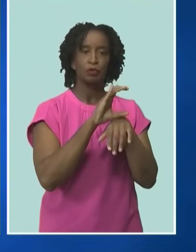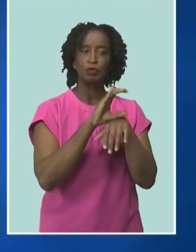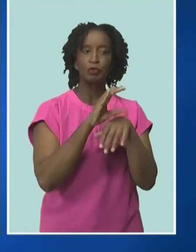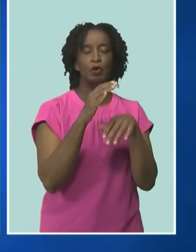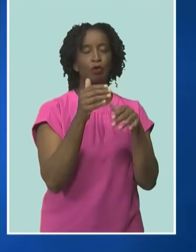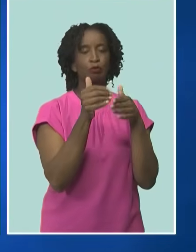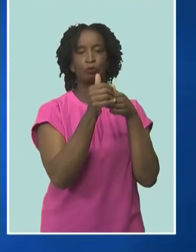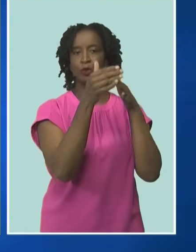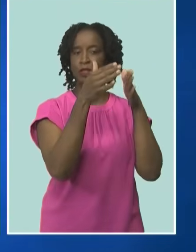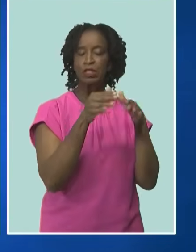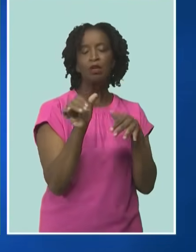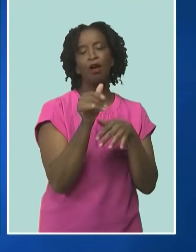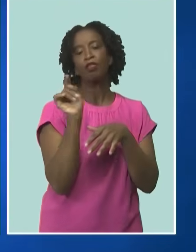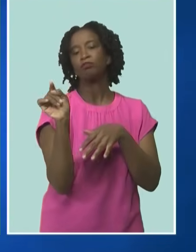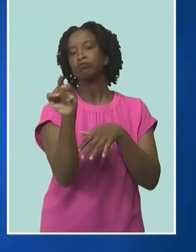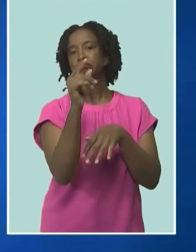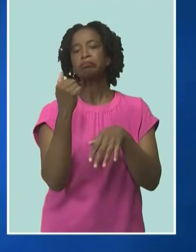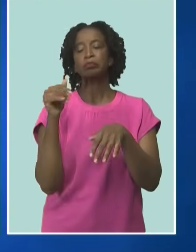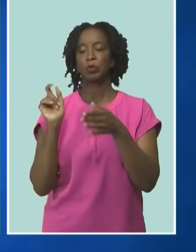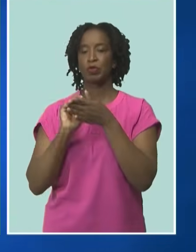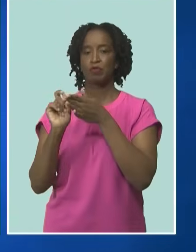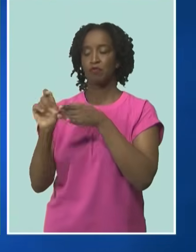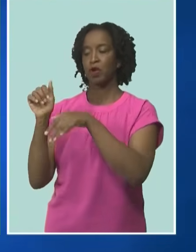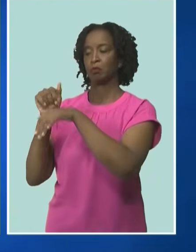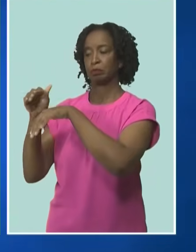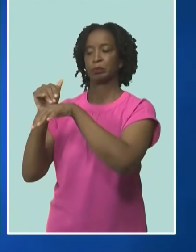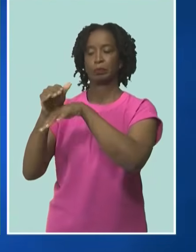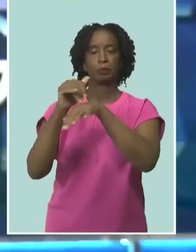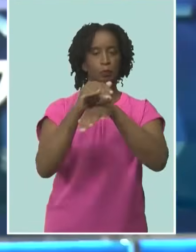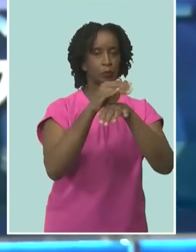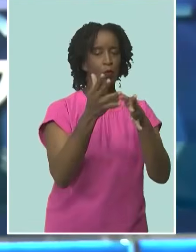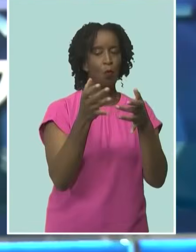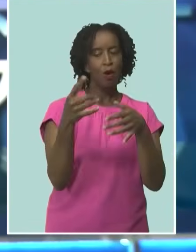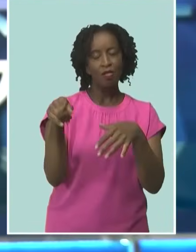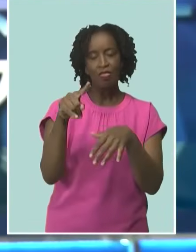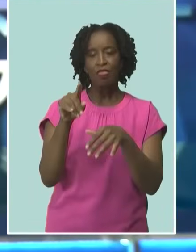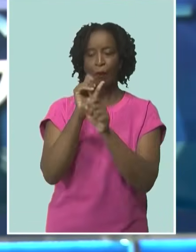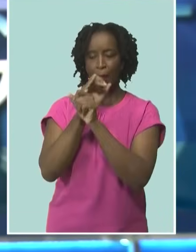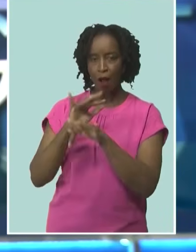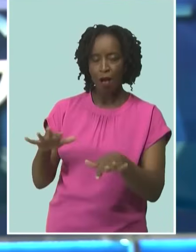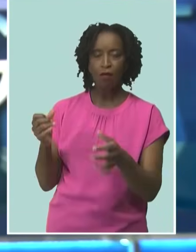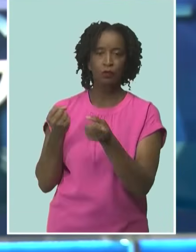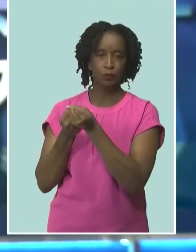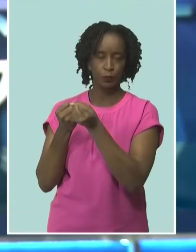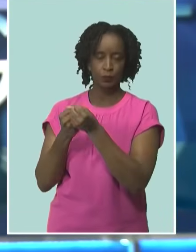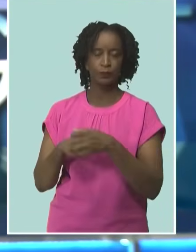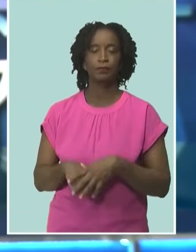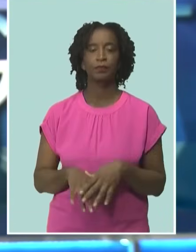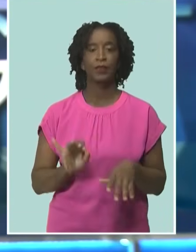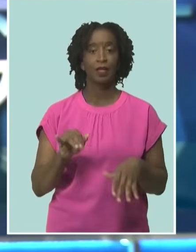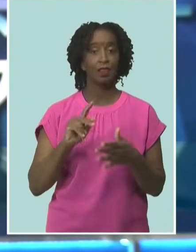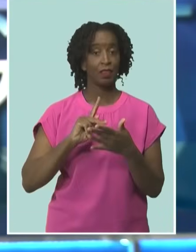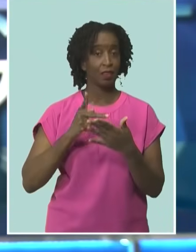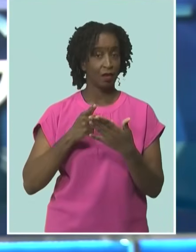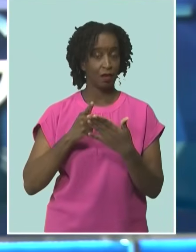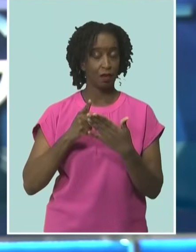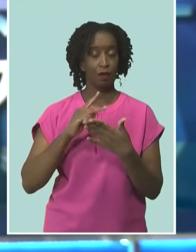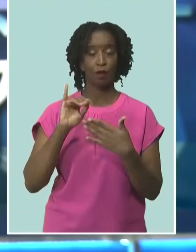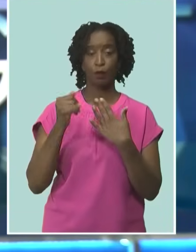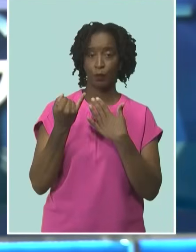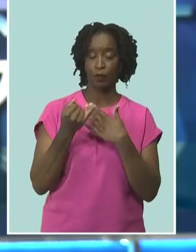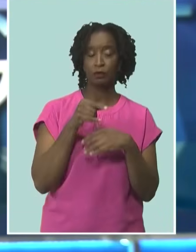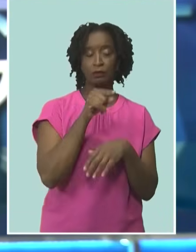soliciting their blessings and support. Well, the project has received a thumbs up from Reverend